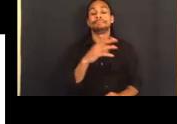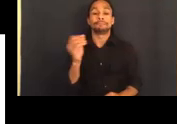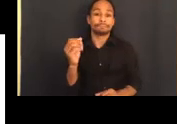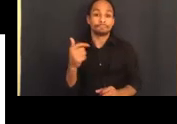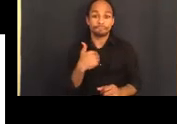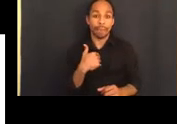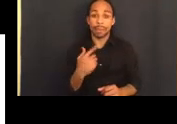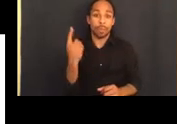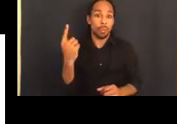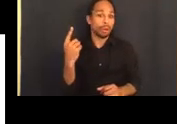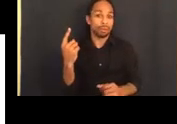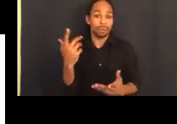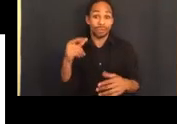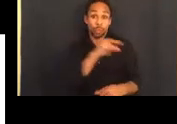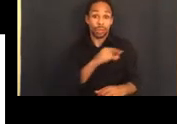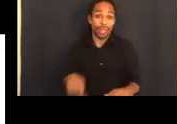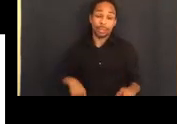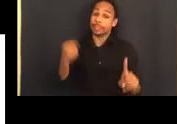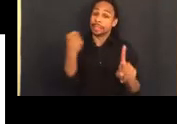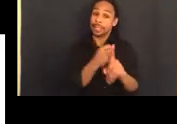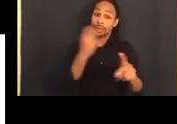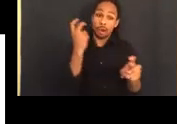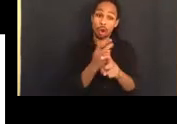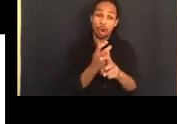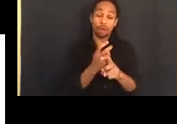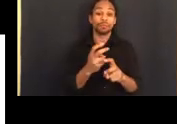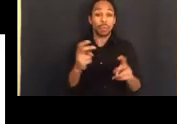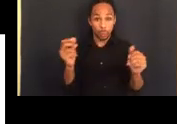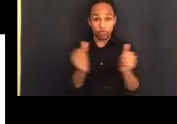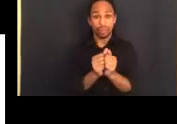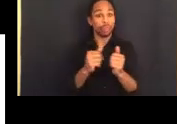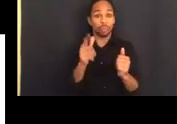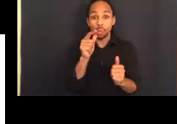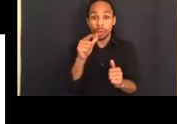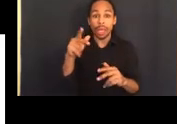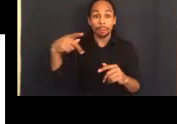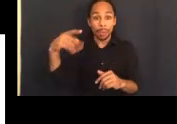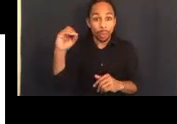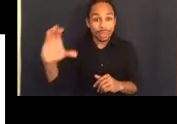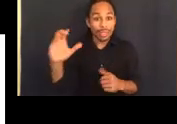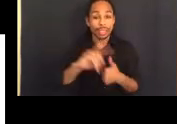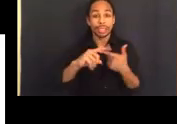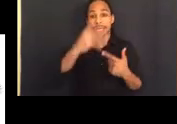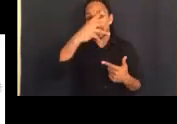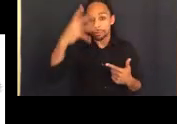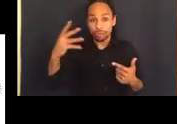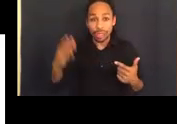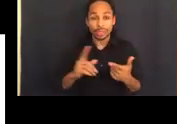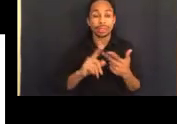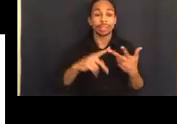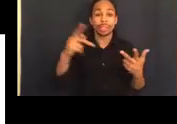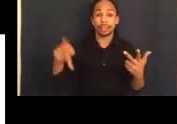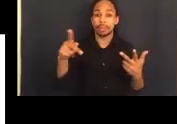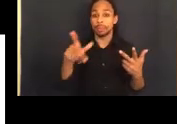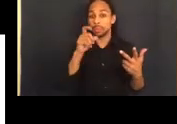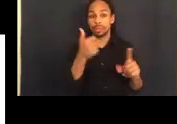places that has been hit hardest with a lot of people of color, immigrants, people who don't have health insurance, people who are not